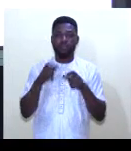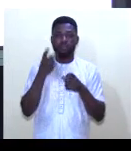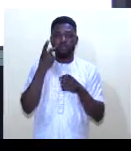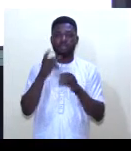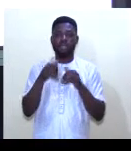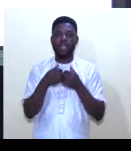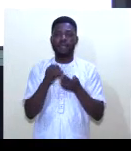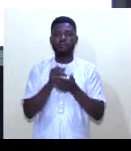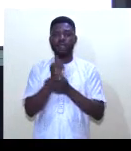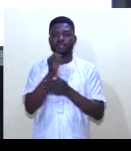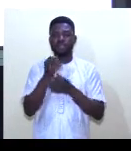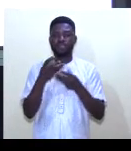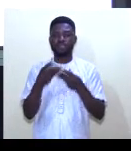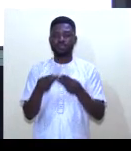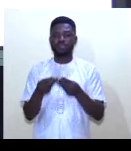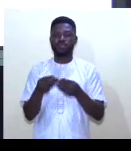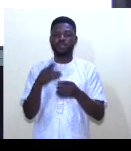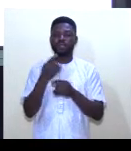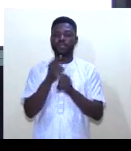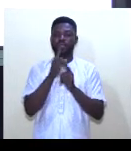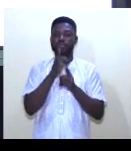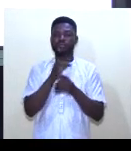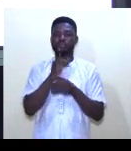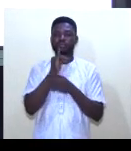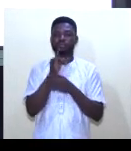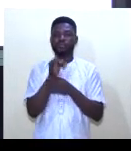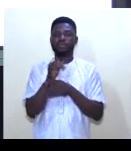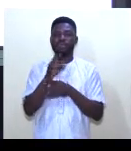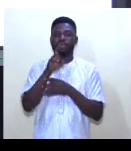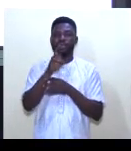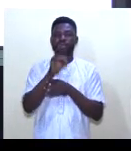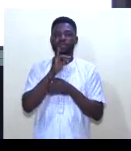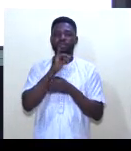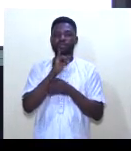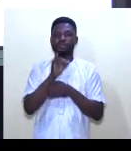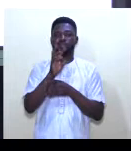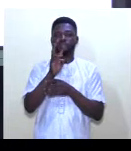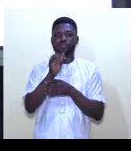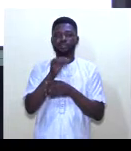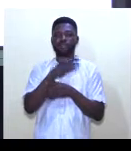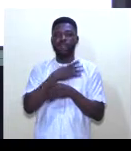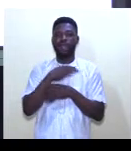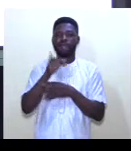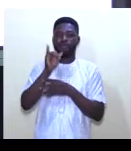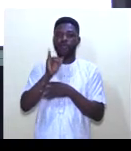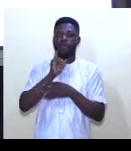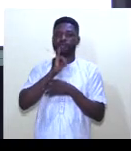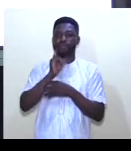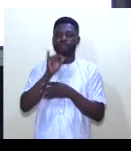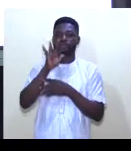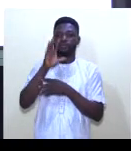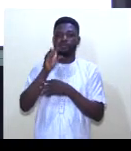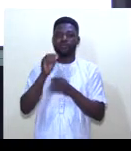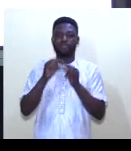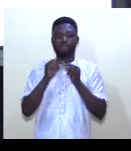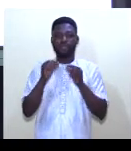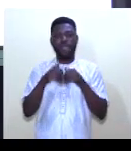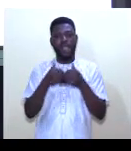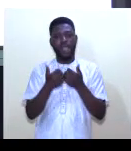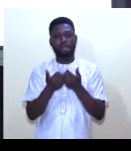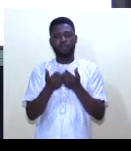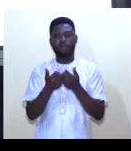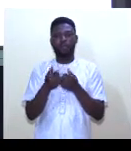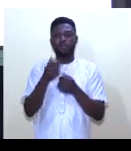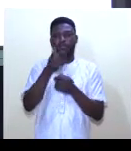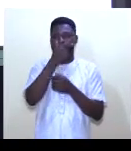So, let us see how that is worked out. The answer is x is 60 and y is 50